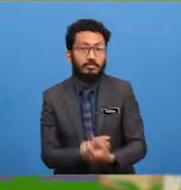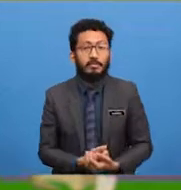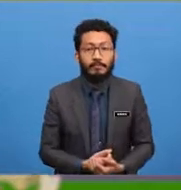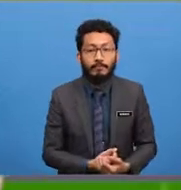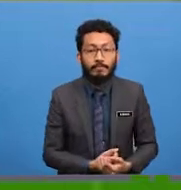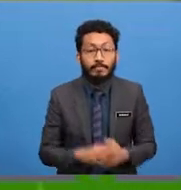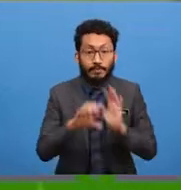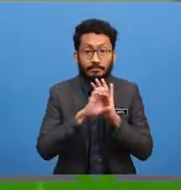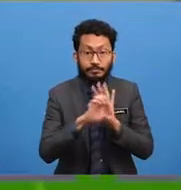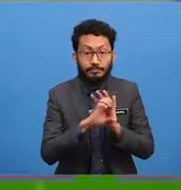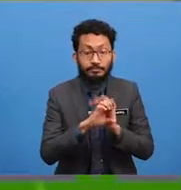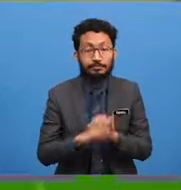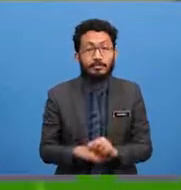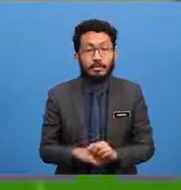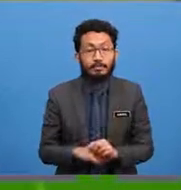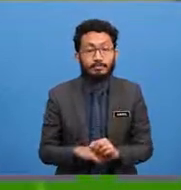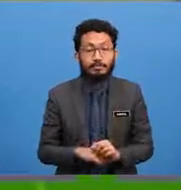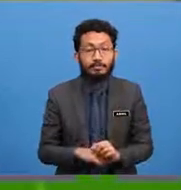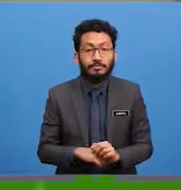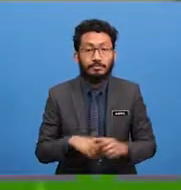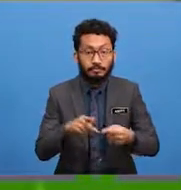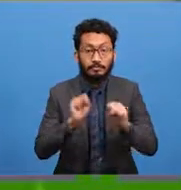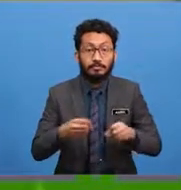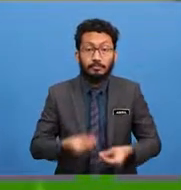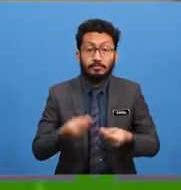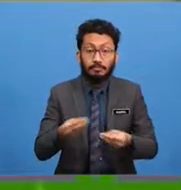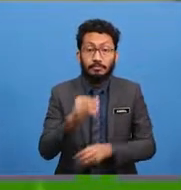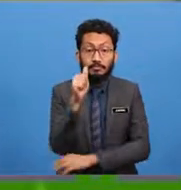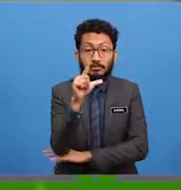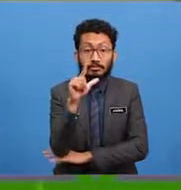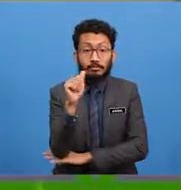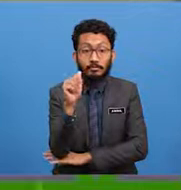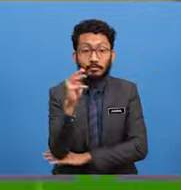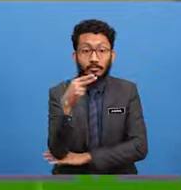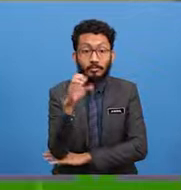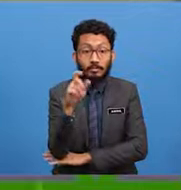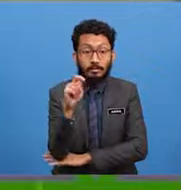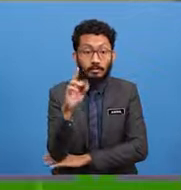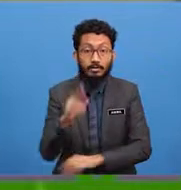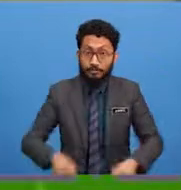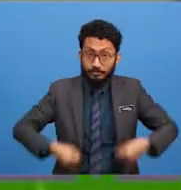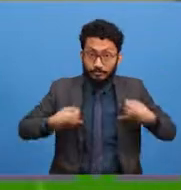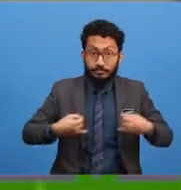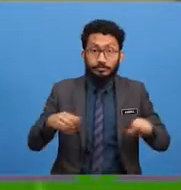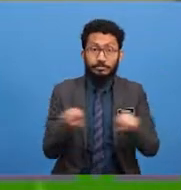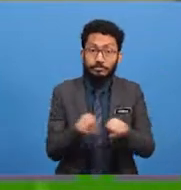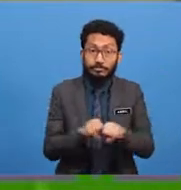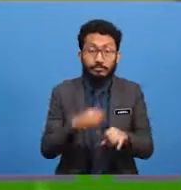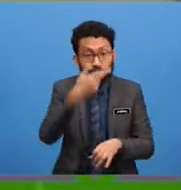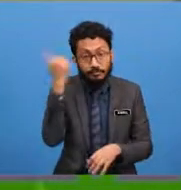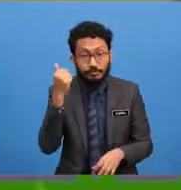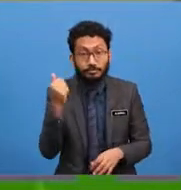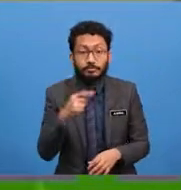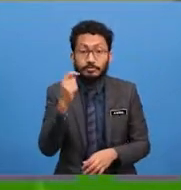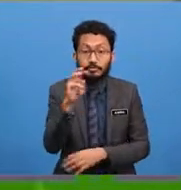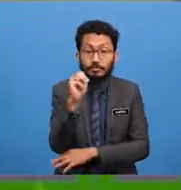For example, you can buy a leather jacket and leather shoes because the